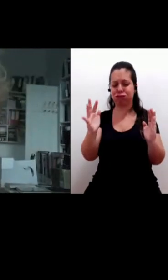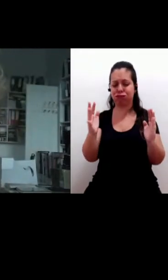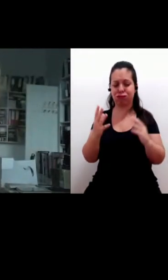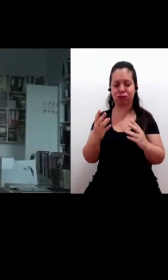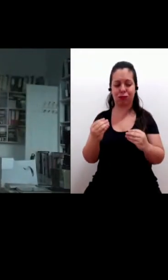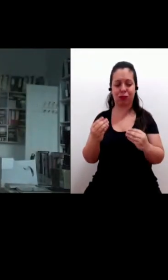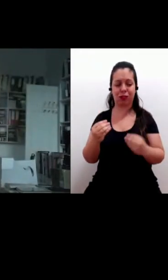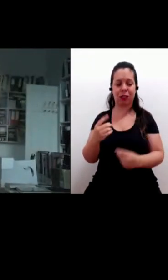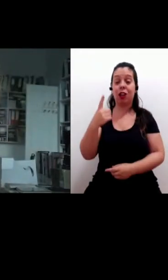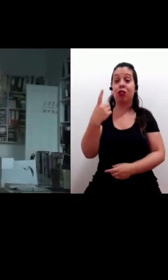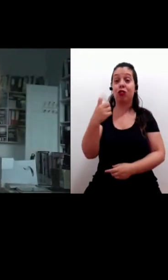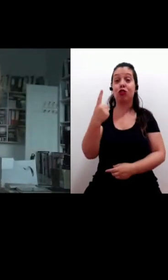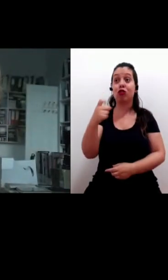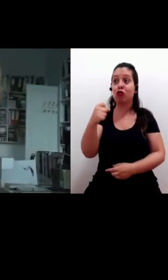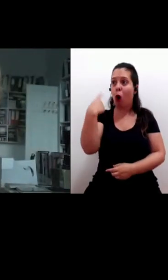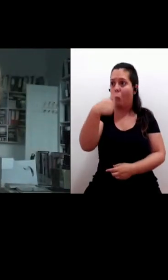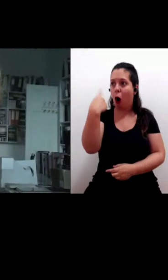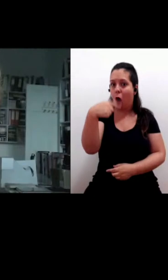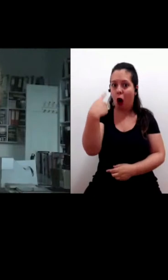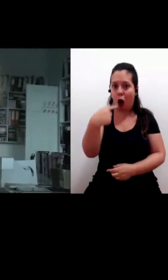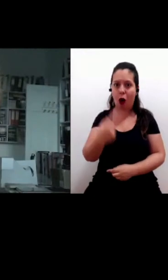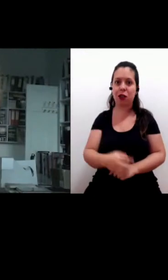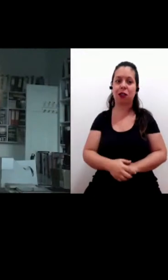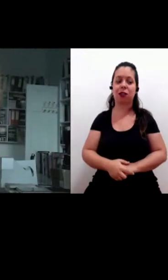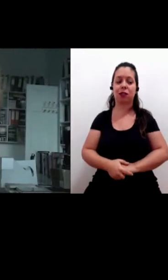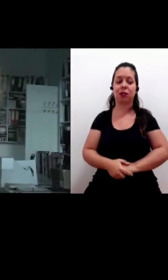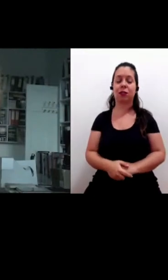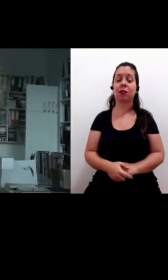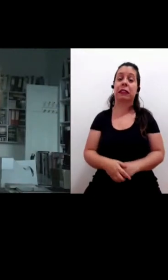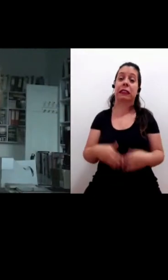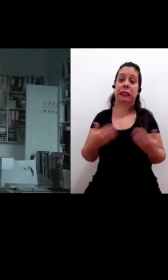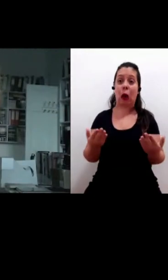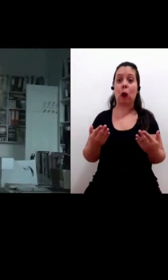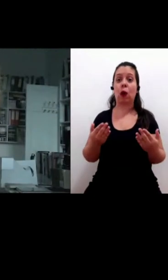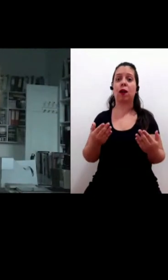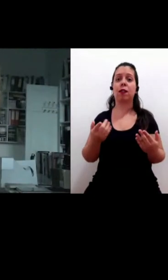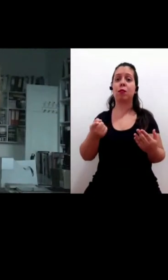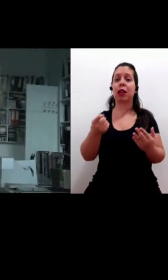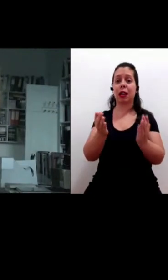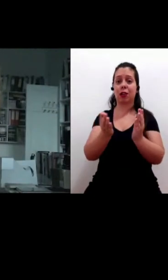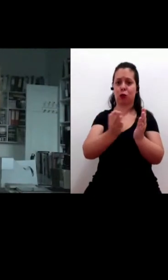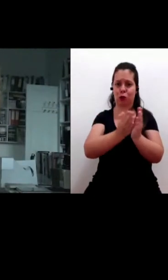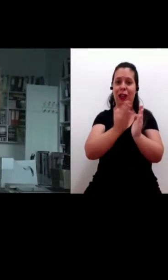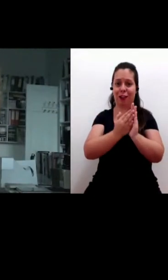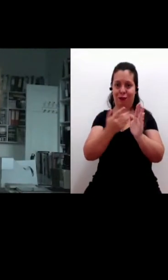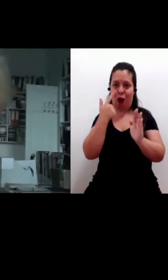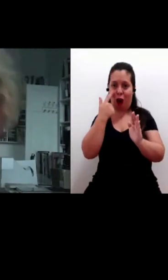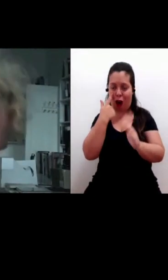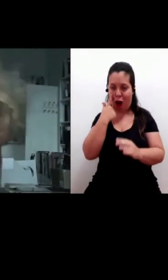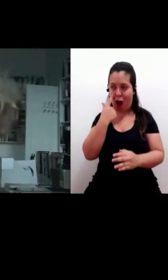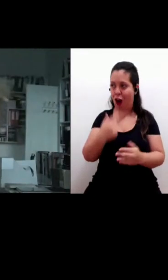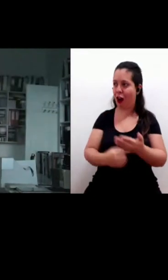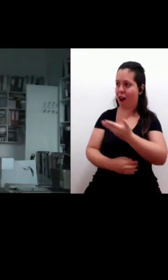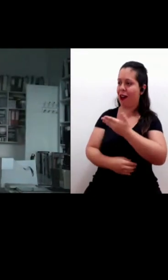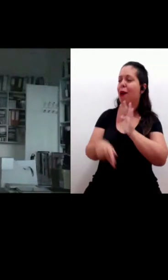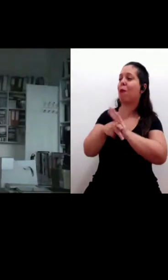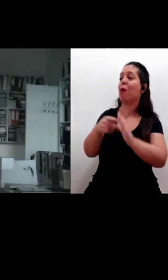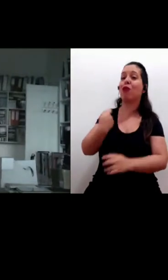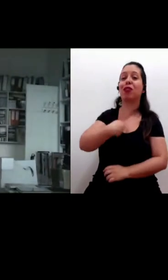in a way, in the book, because I think this is the Spanish edition of the book, It's Over the City.